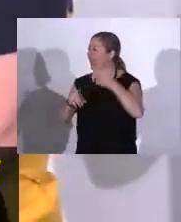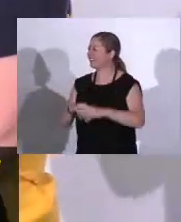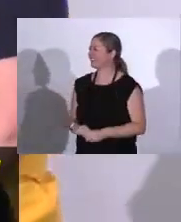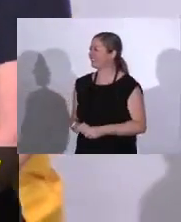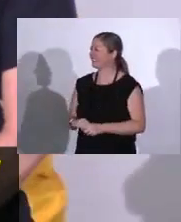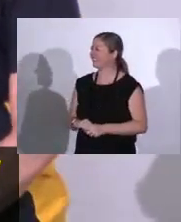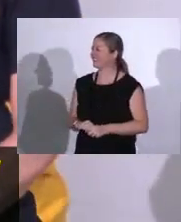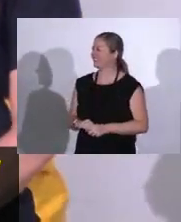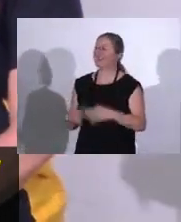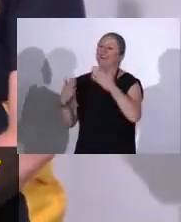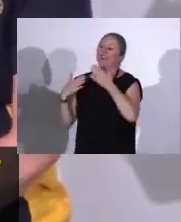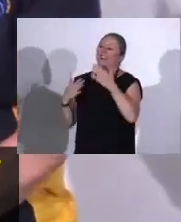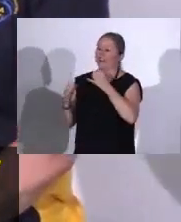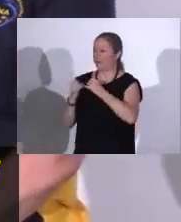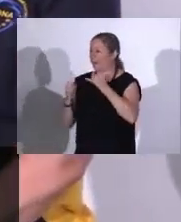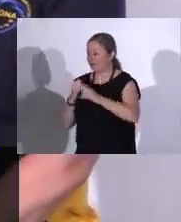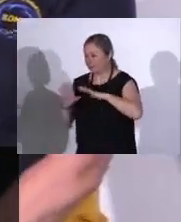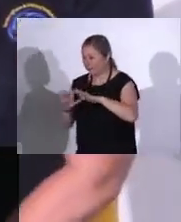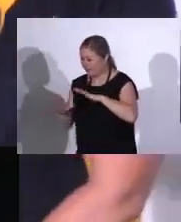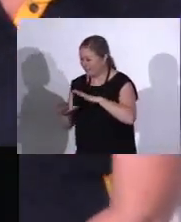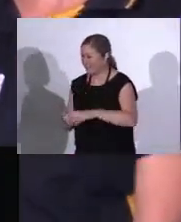Very, very, very, very busy.